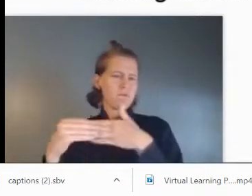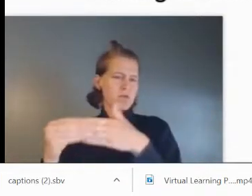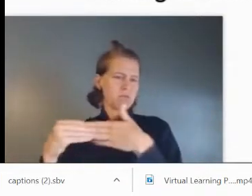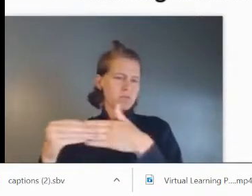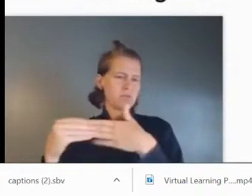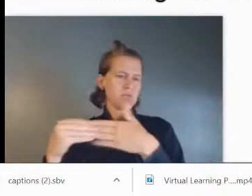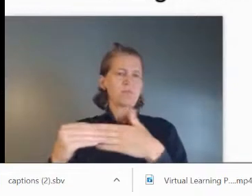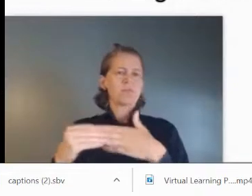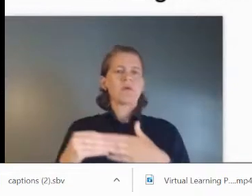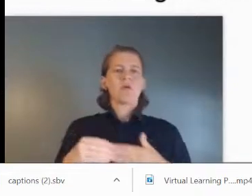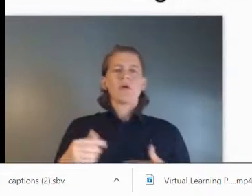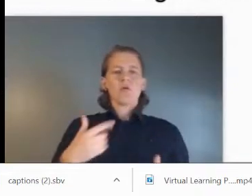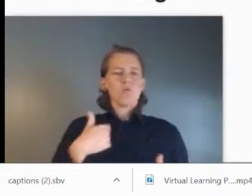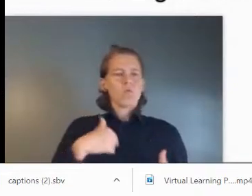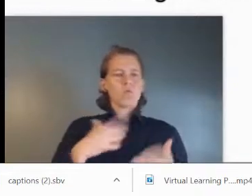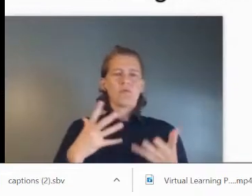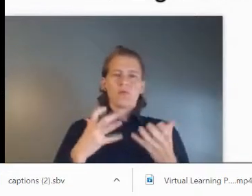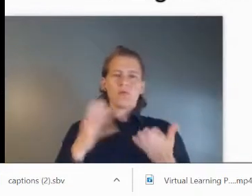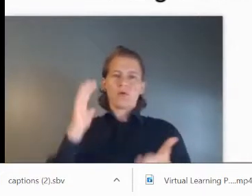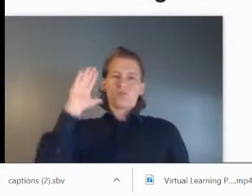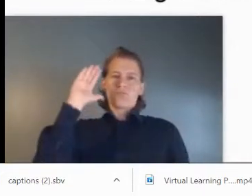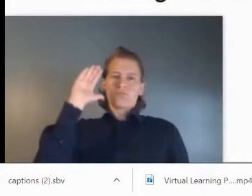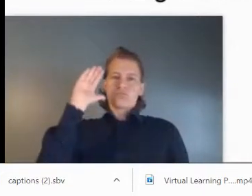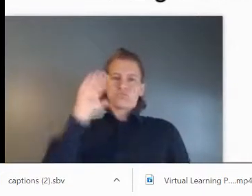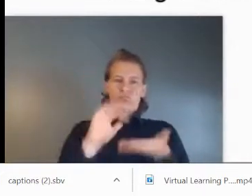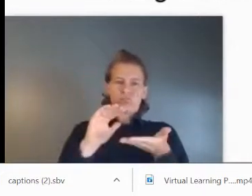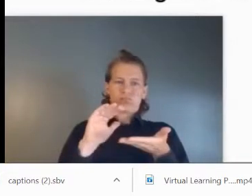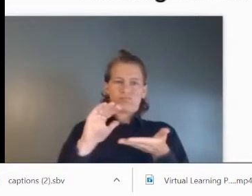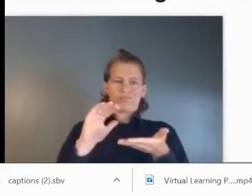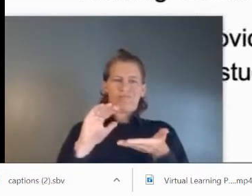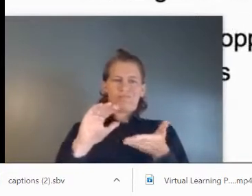We absolutely wanted to limit Zoom fatigue.